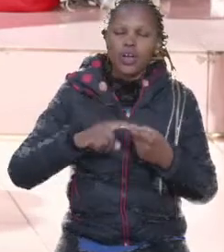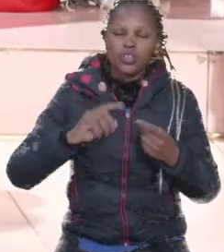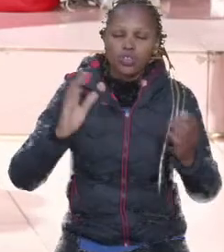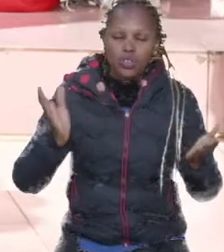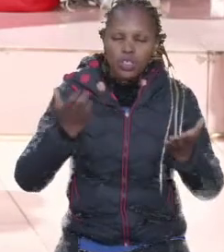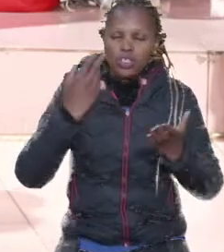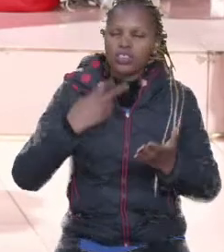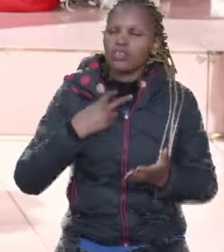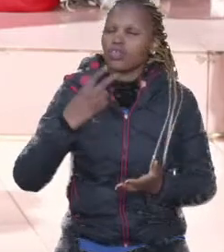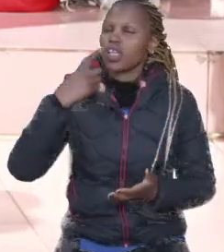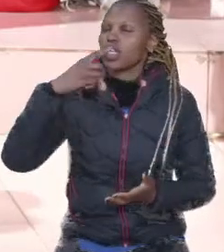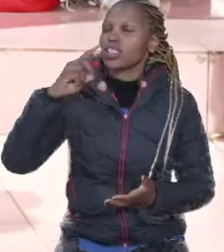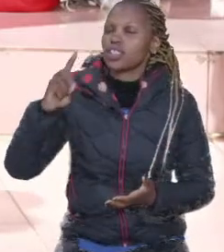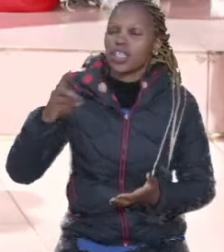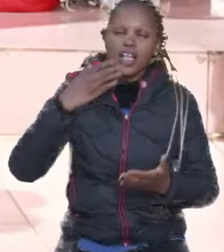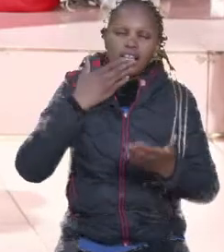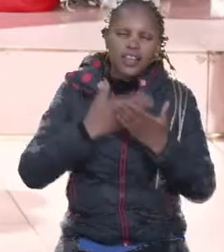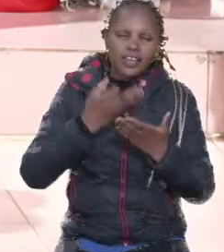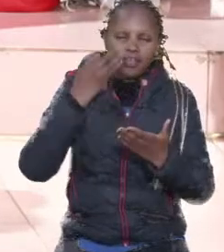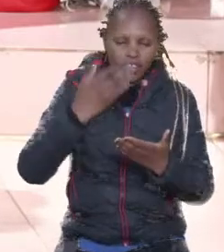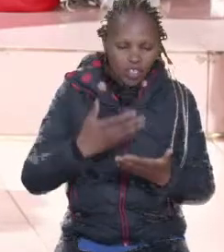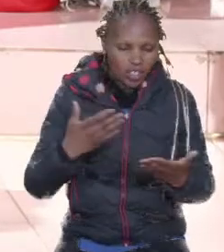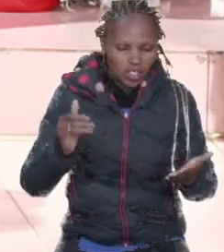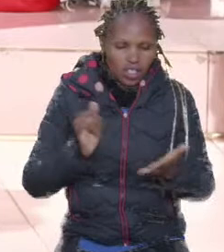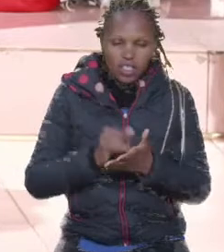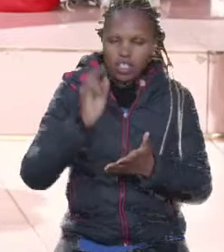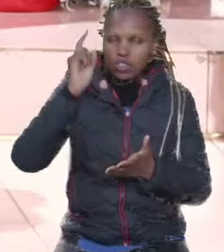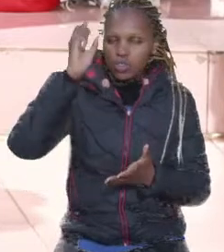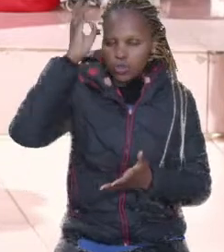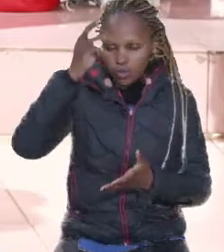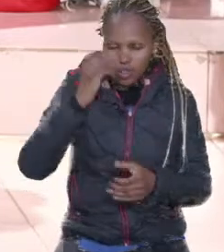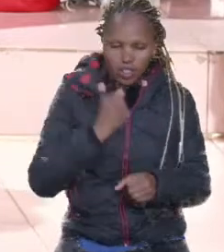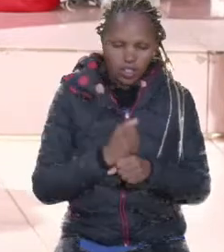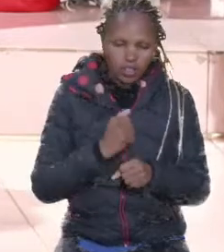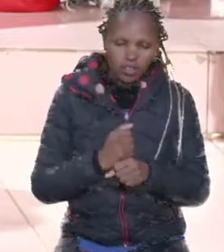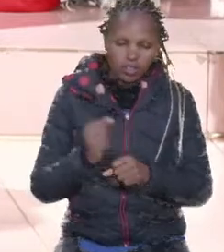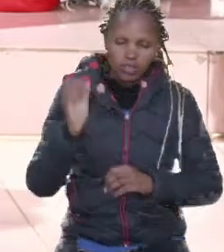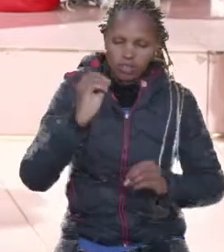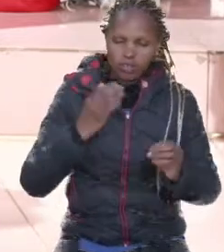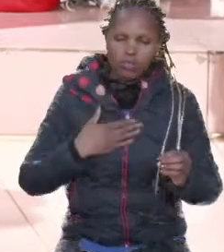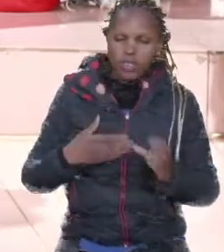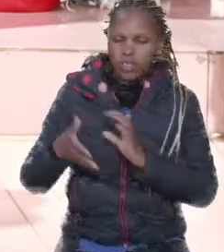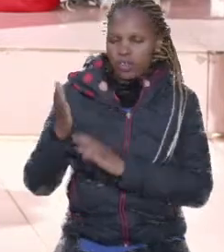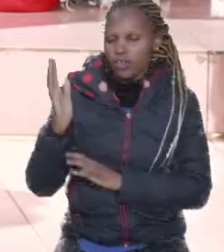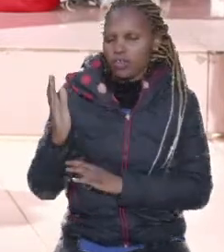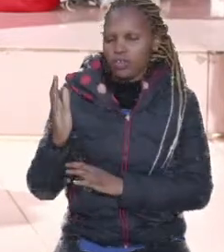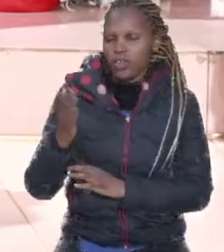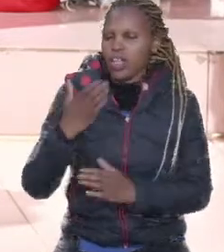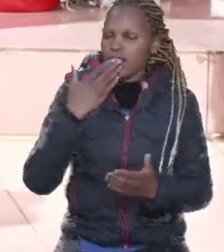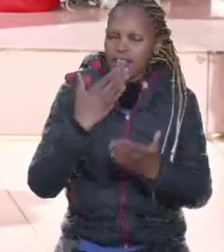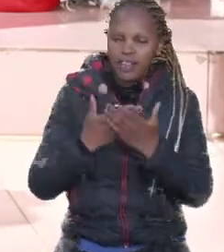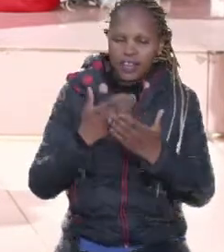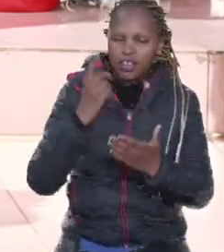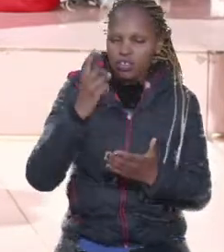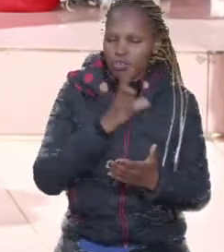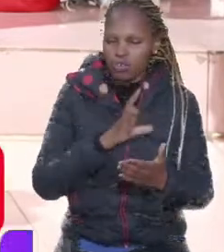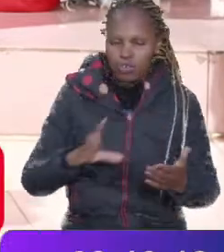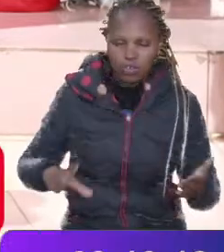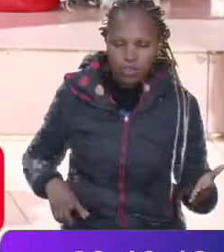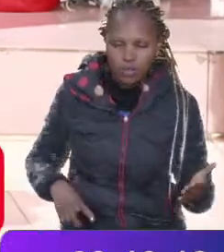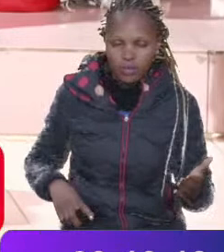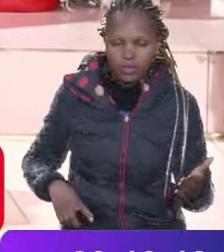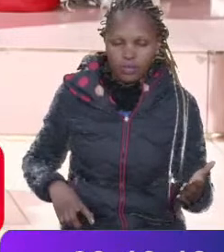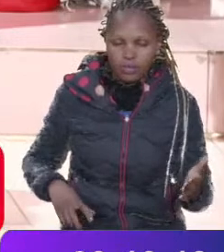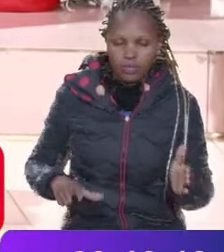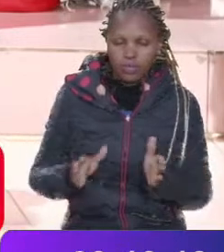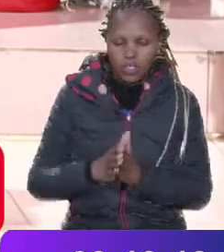voice and say thanks for the things that you will do. Oh Lord, thank you.